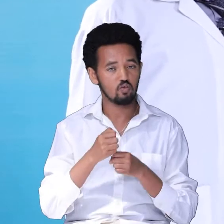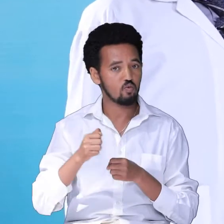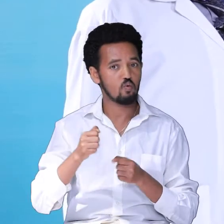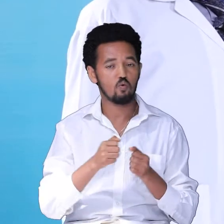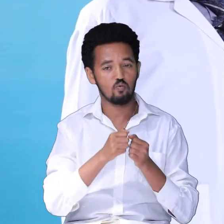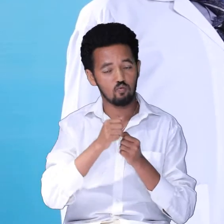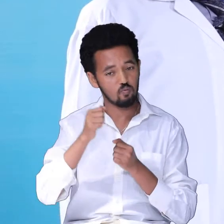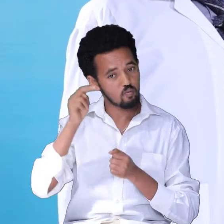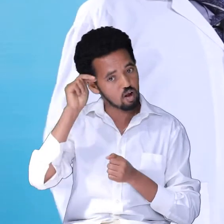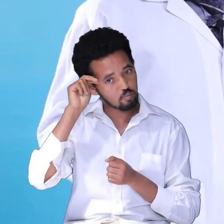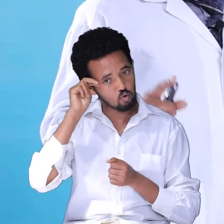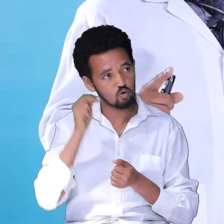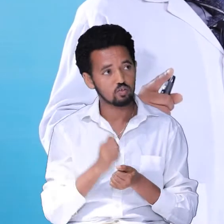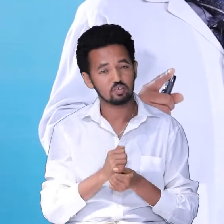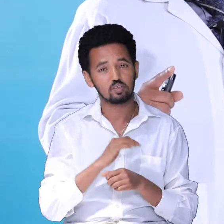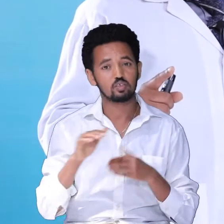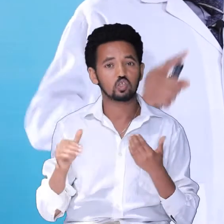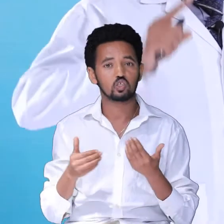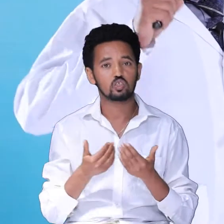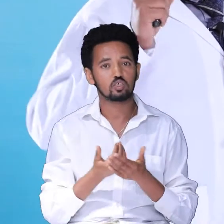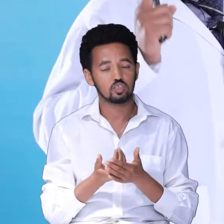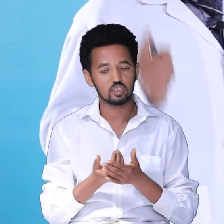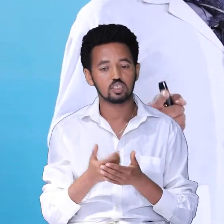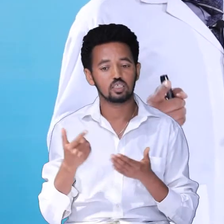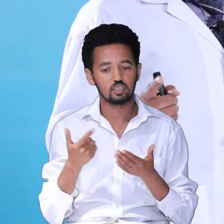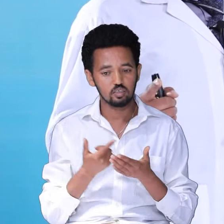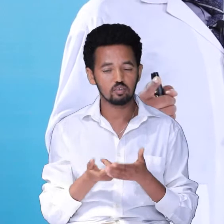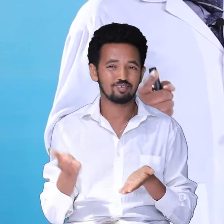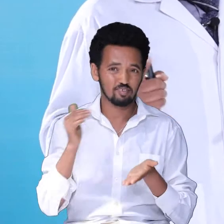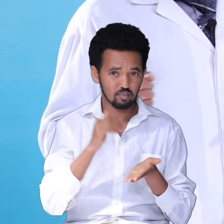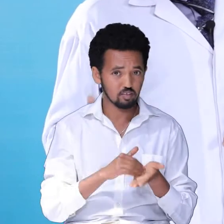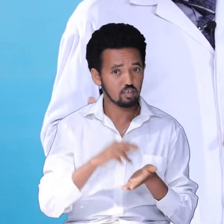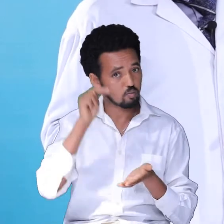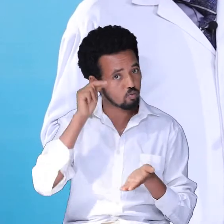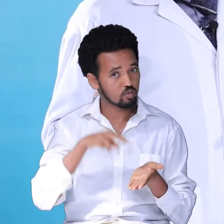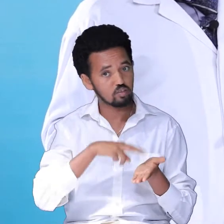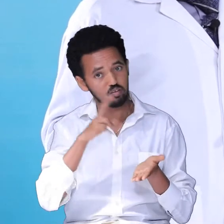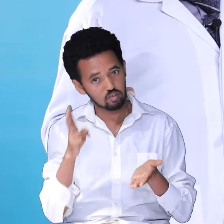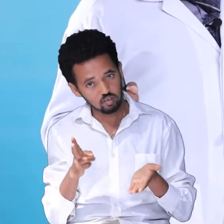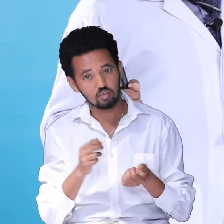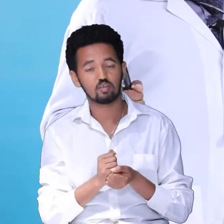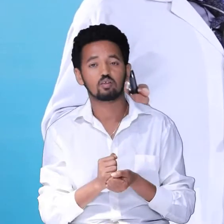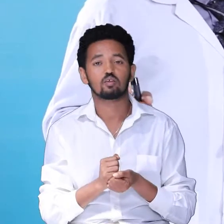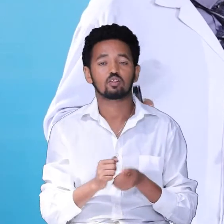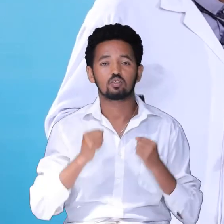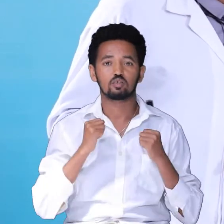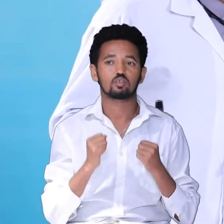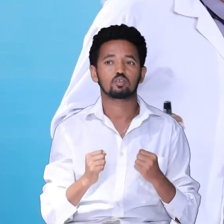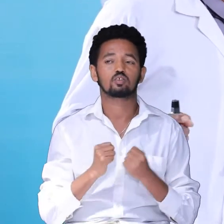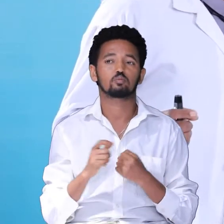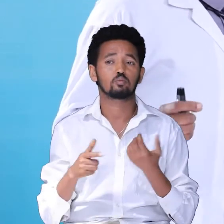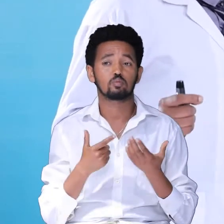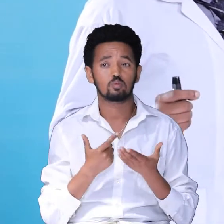Napoleon. Generally, Emperor Napoleon dominated the different territory